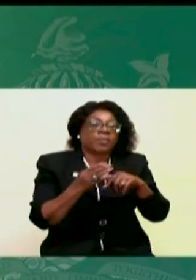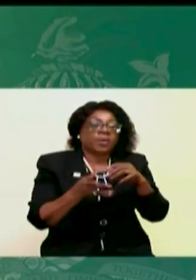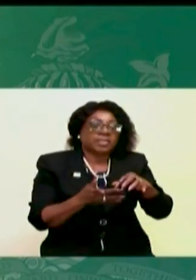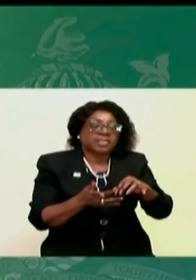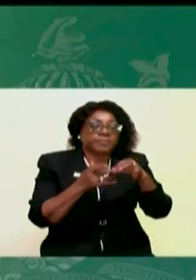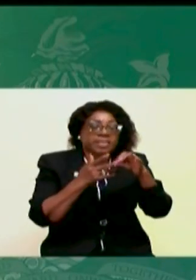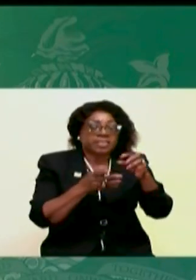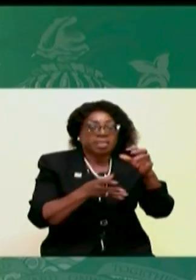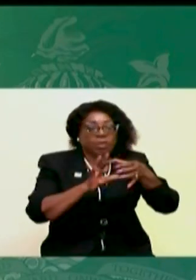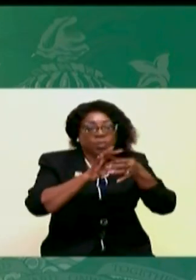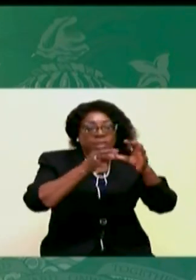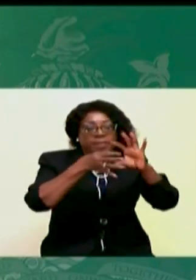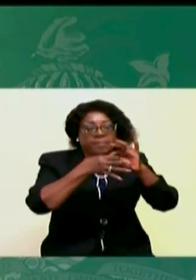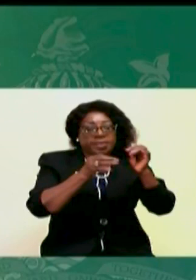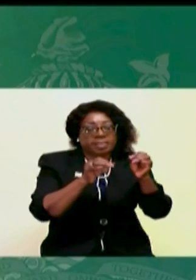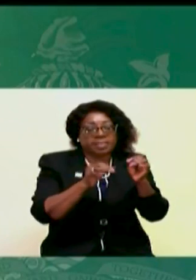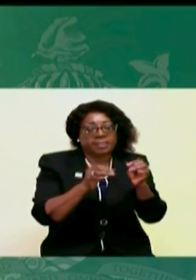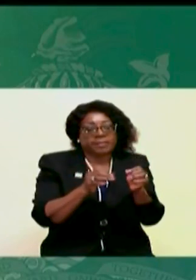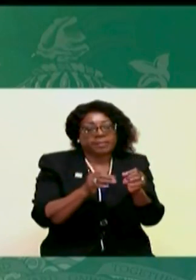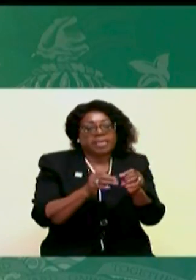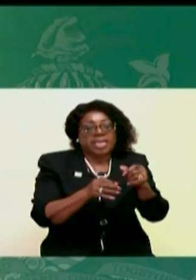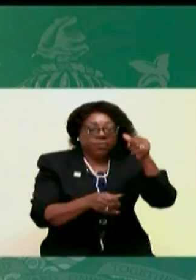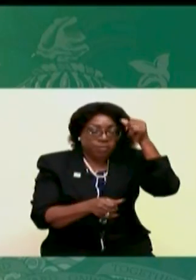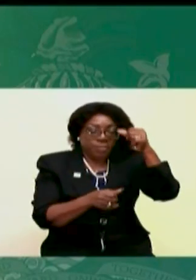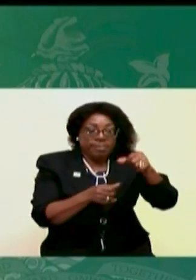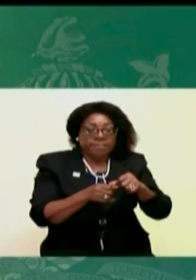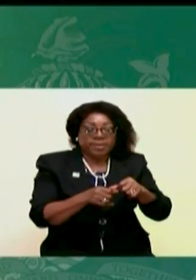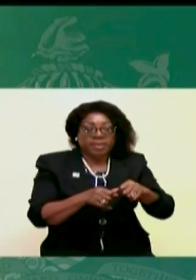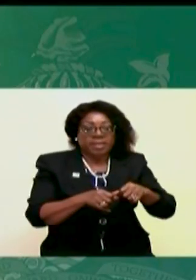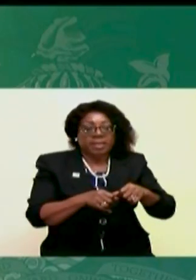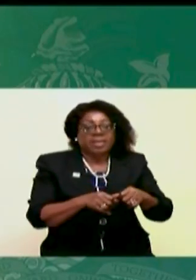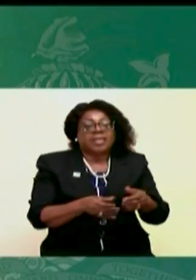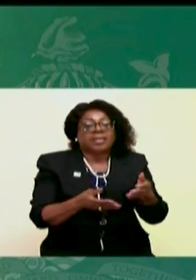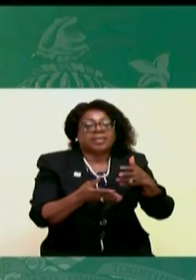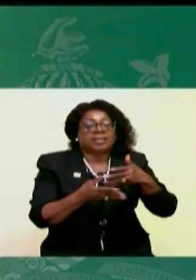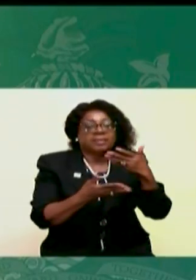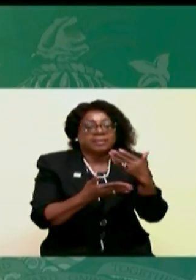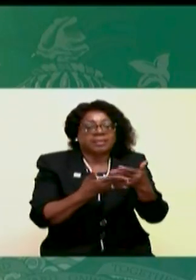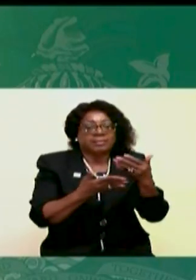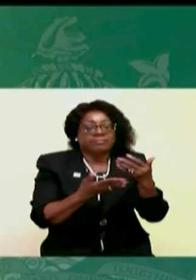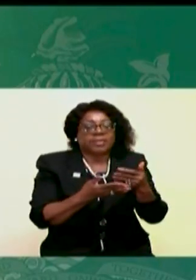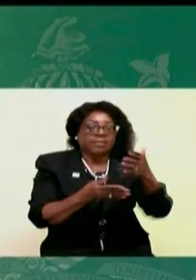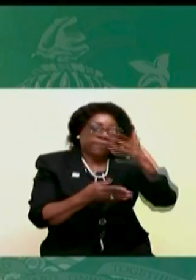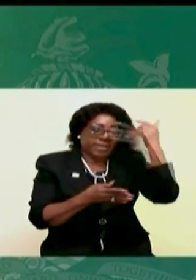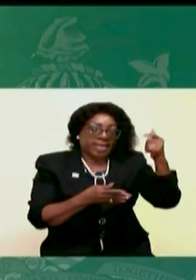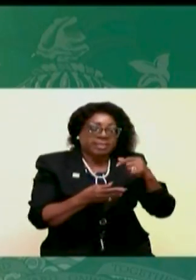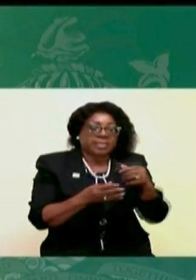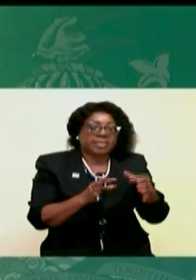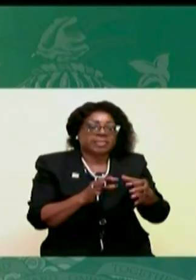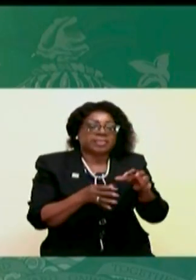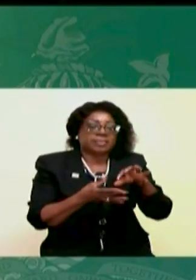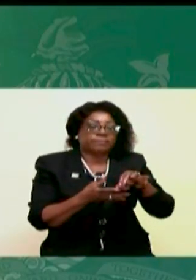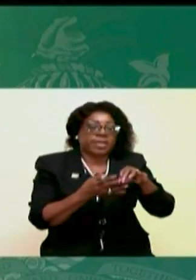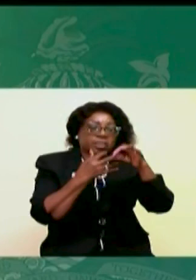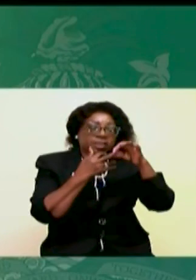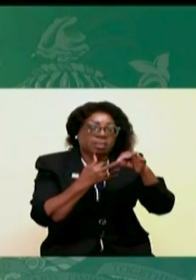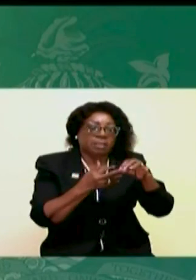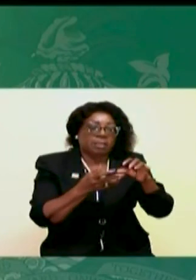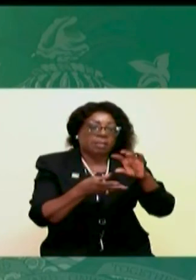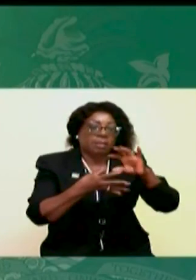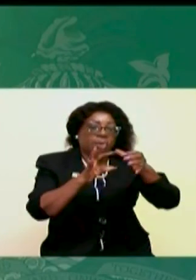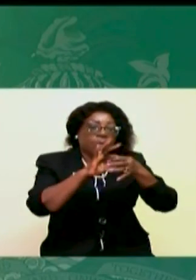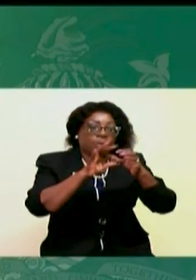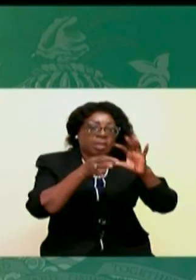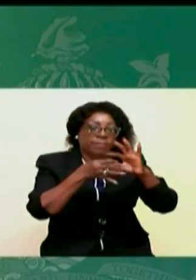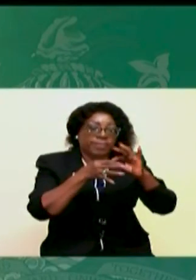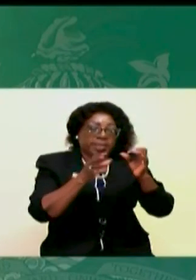not have forgotten. We remember the elites, but we forget the Special Olympics. That's what it is, Madam